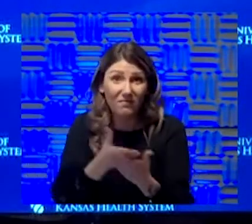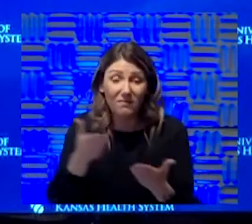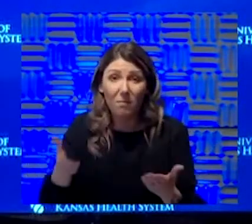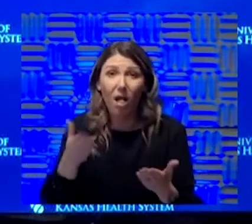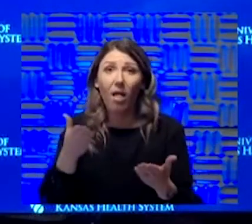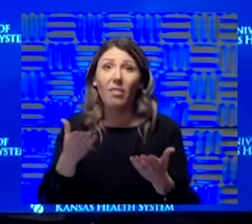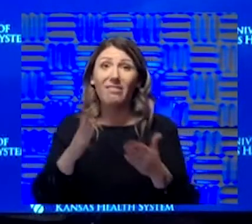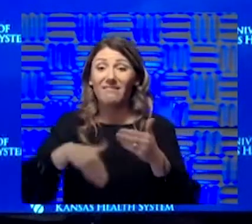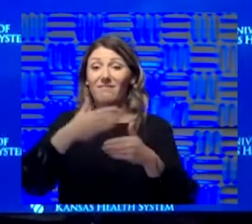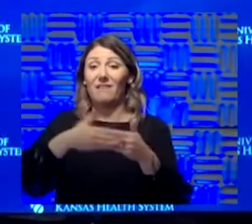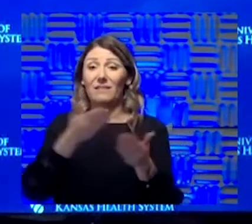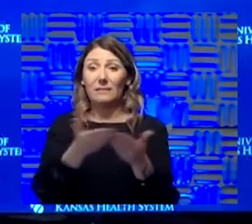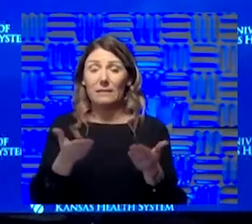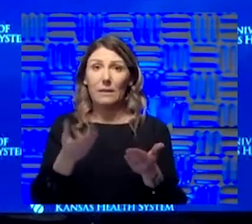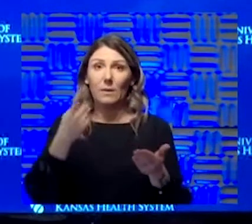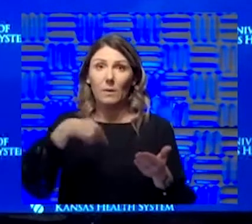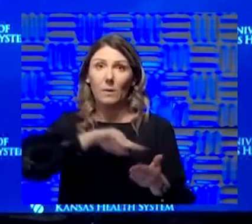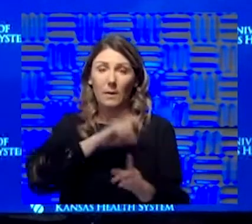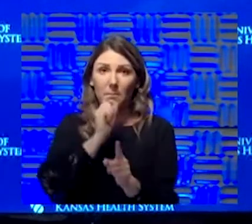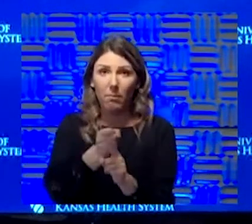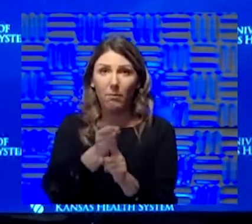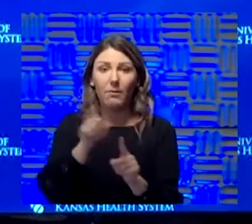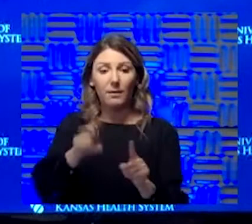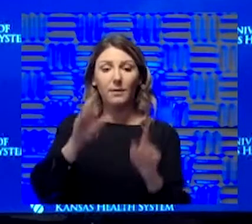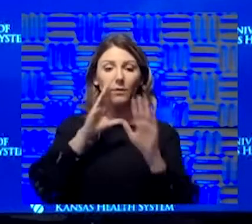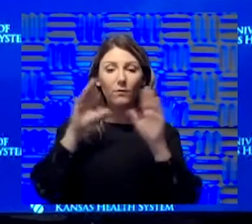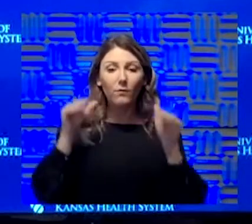And I think we're going to need to focus on